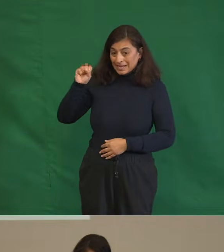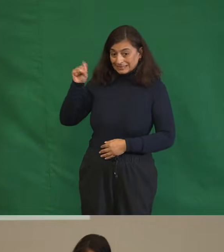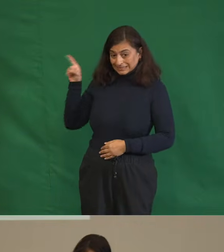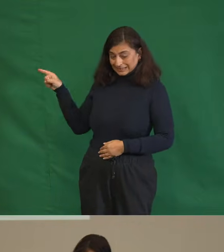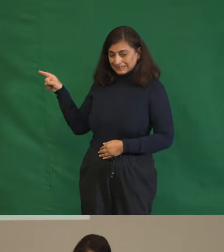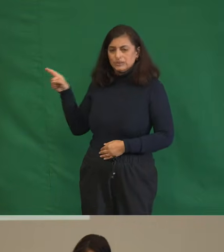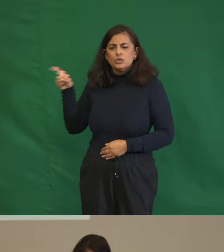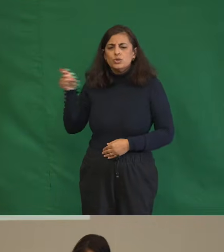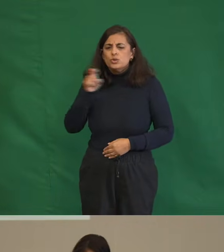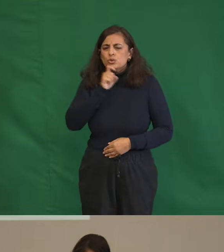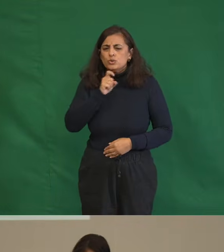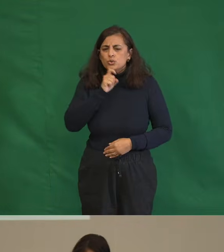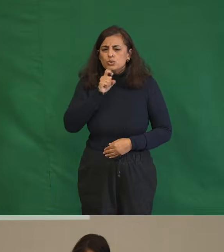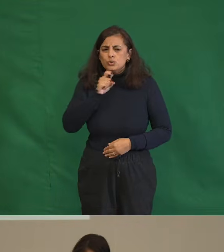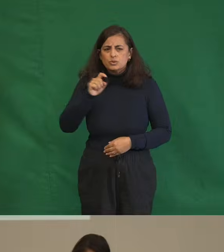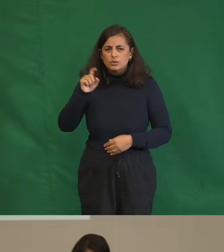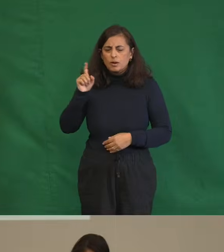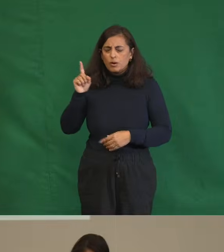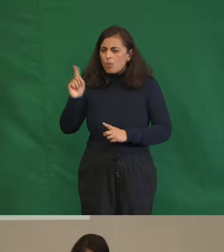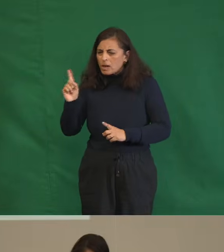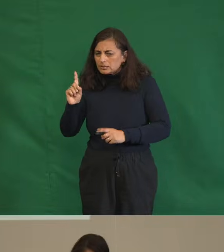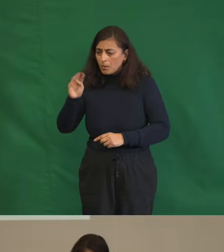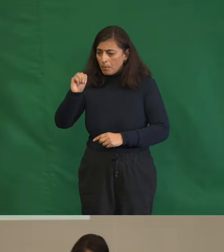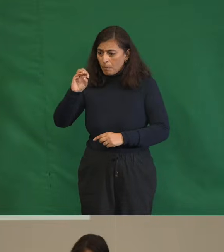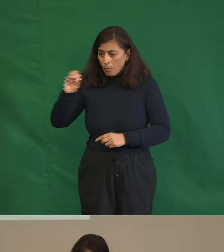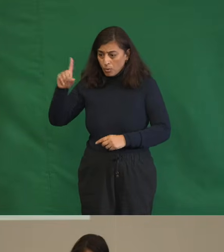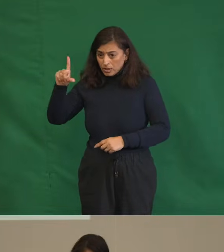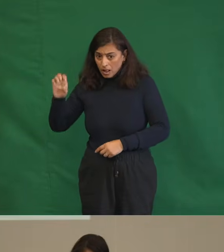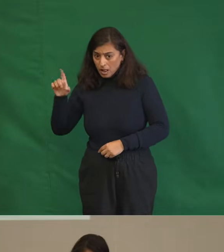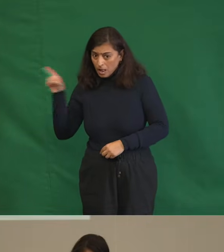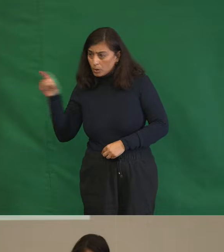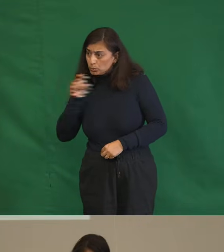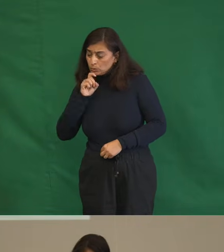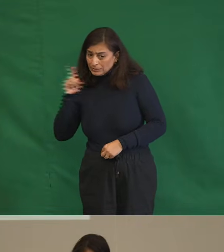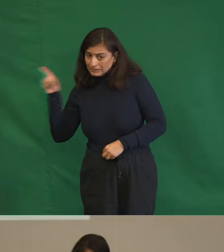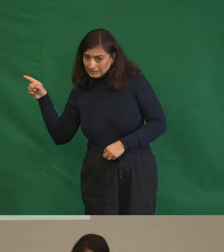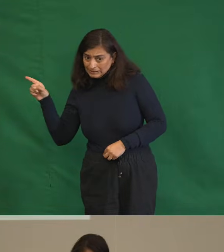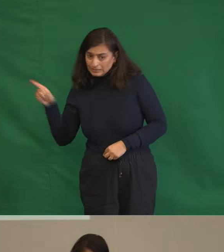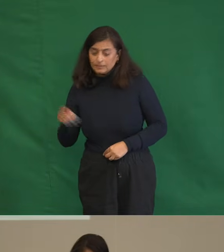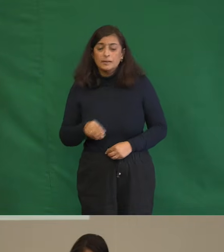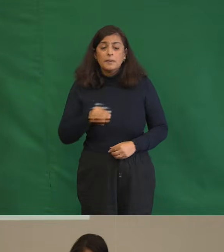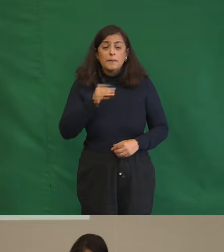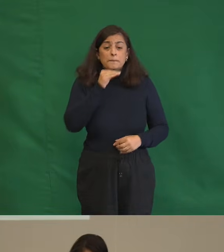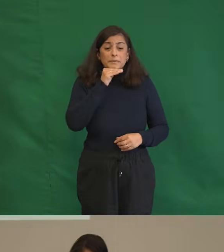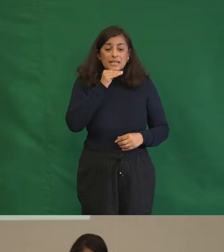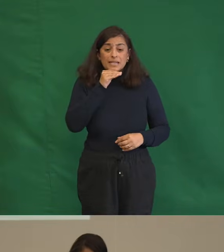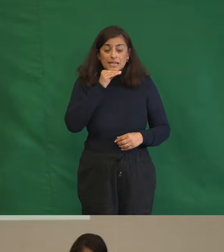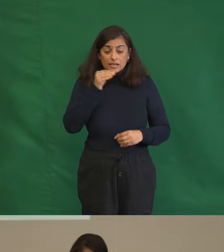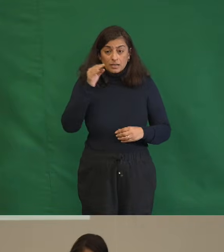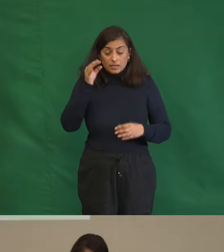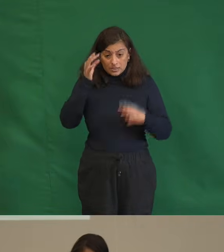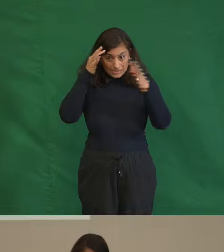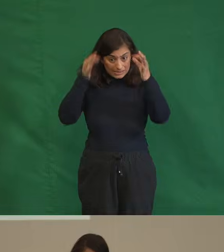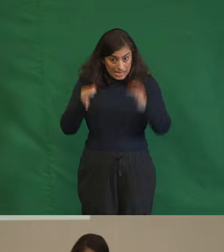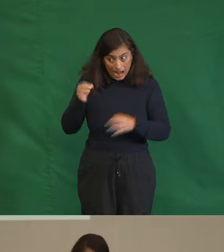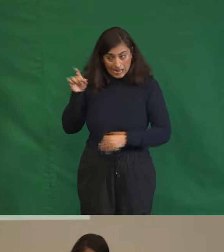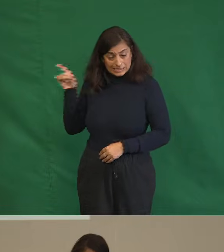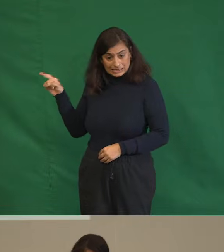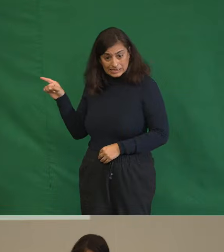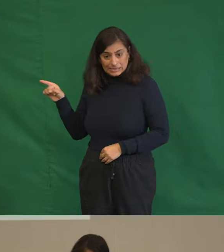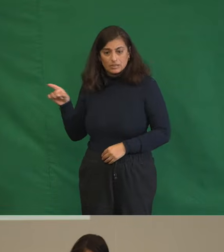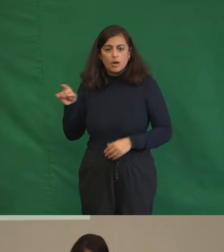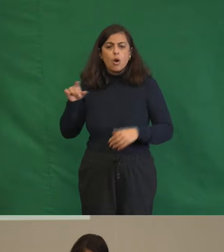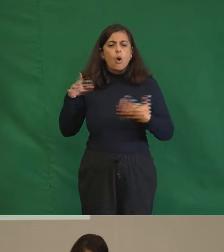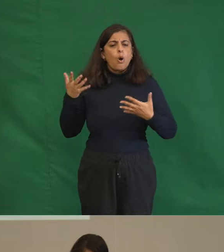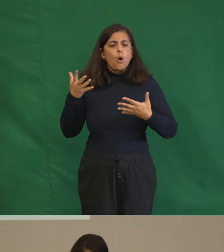want to understand, was it specifically designed for the organization or was it a template used? And the reason